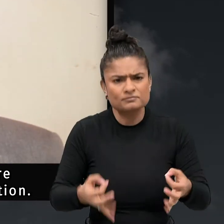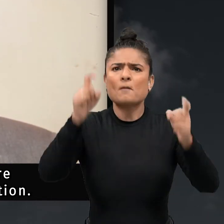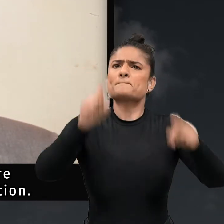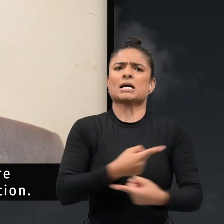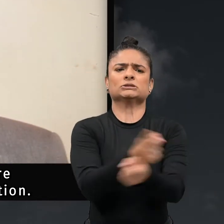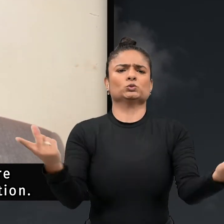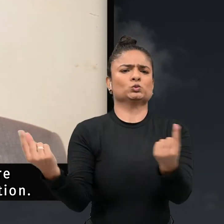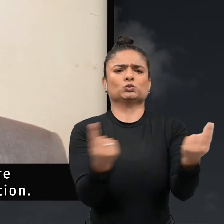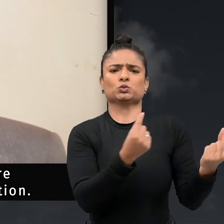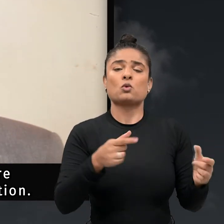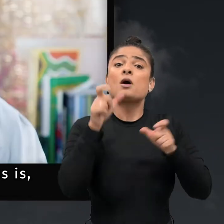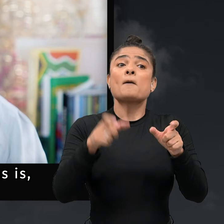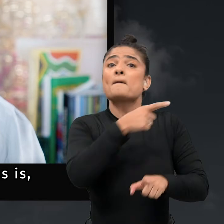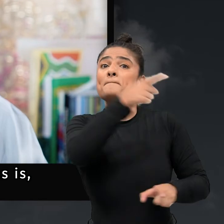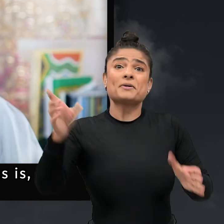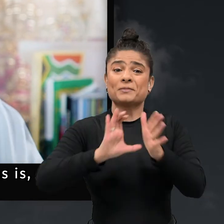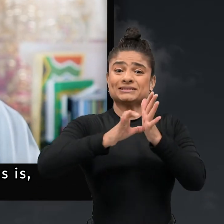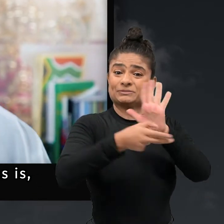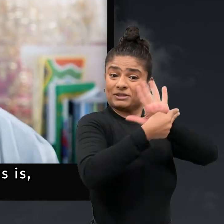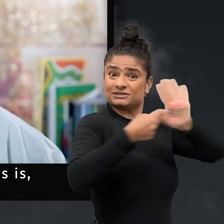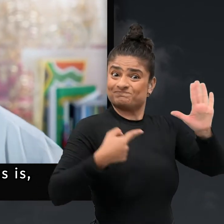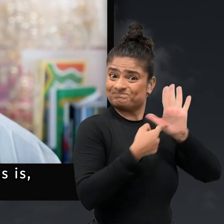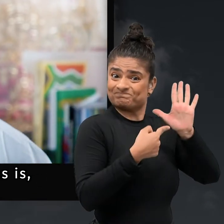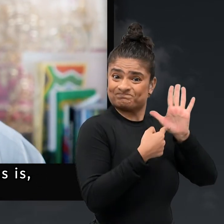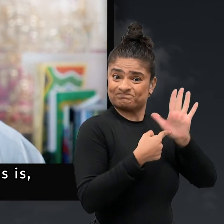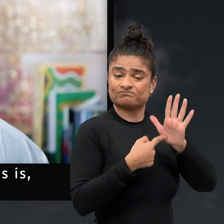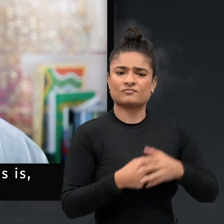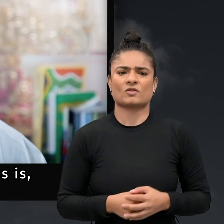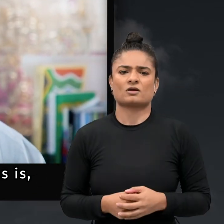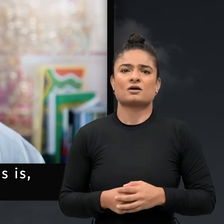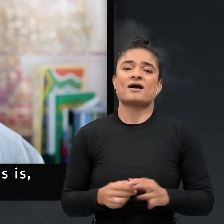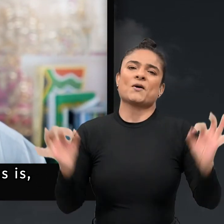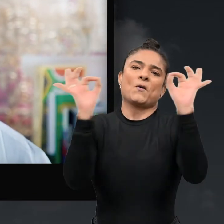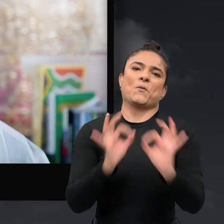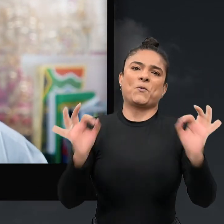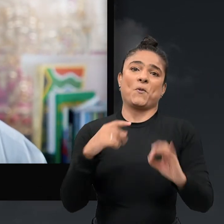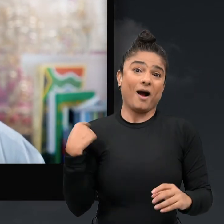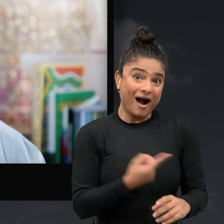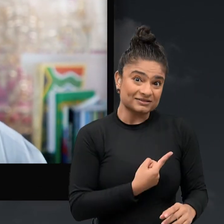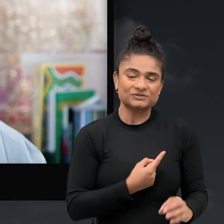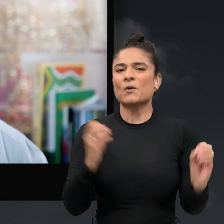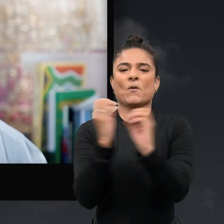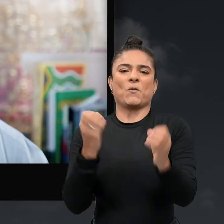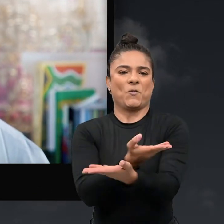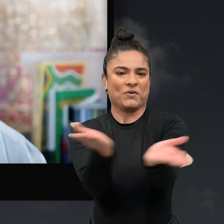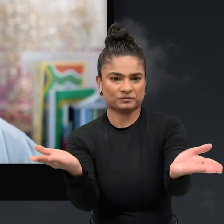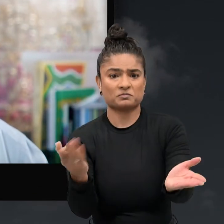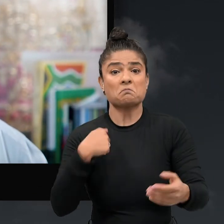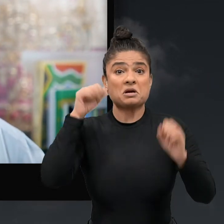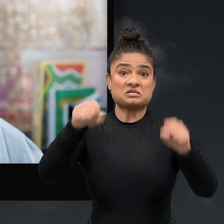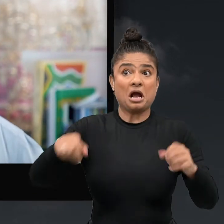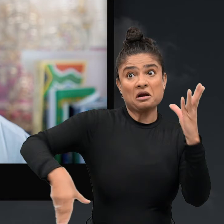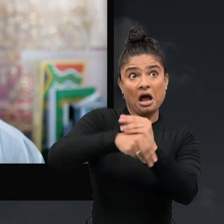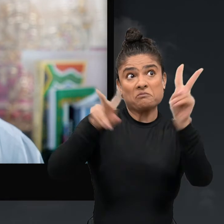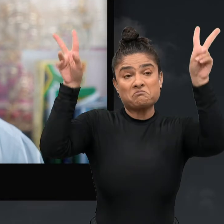It's not a consideration. The slogan of people with disability is saying nothing about us without